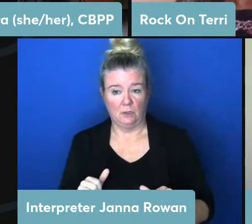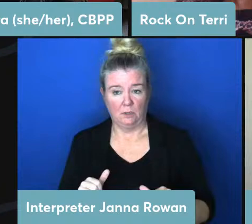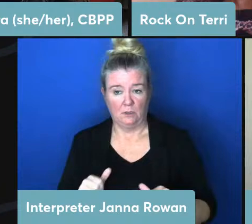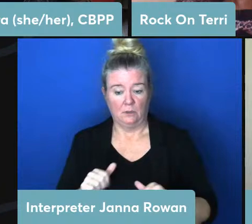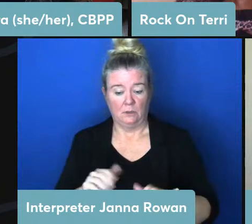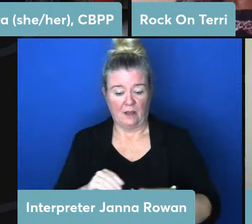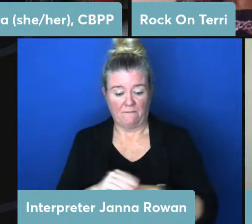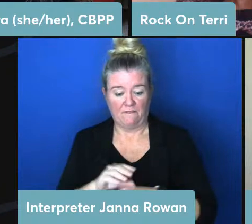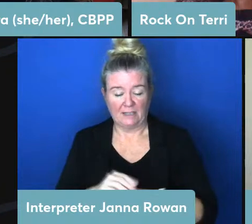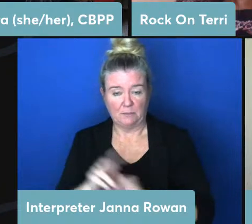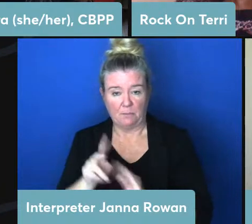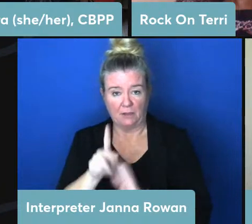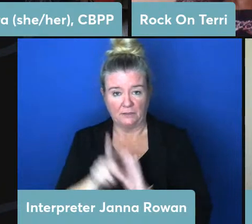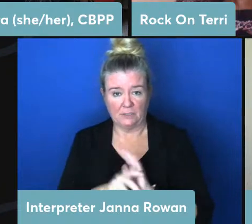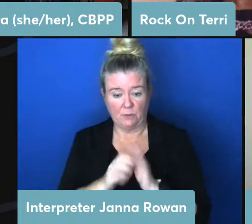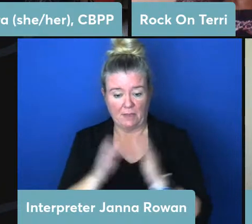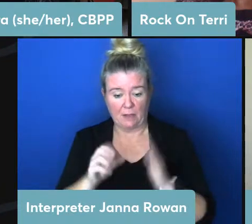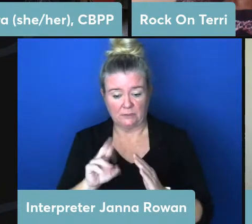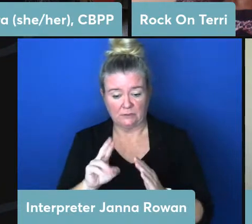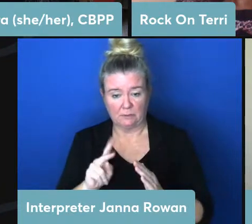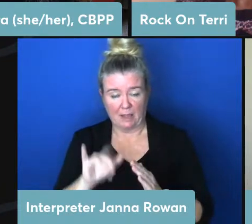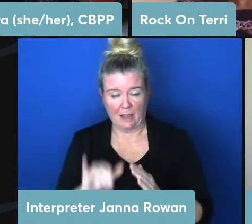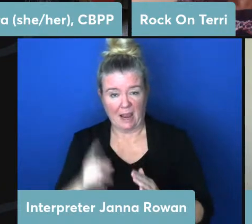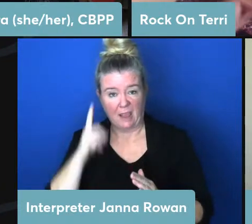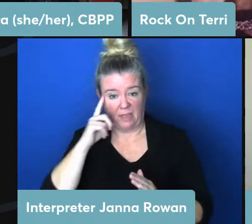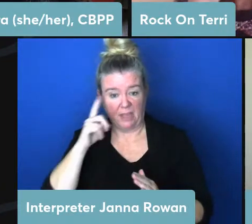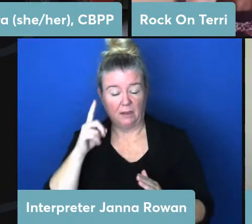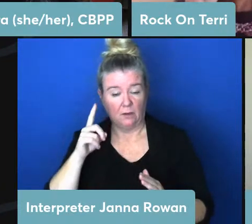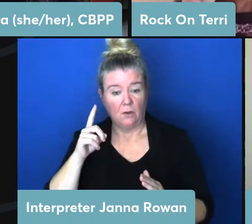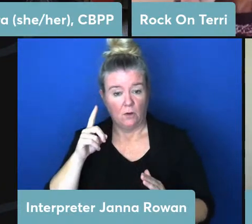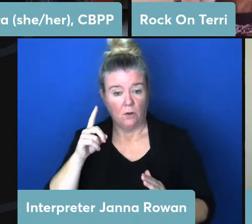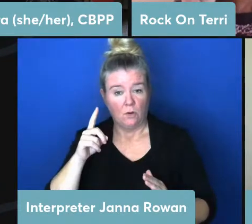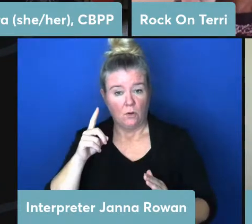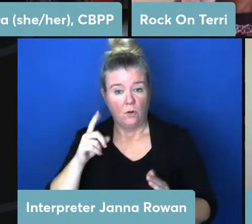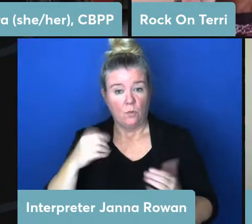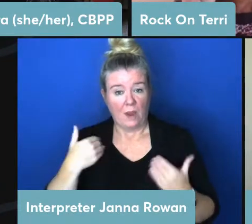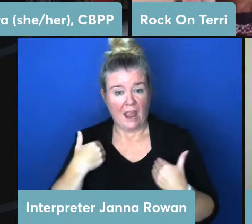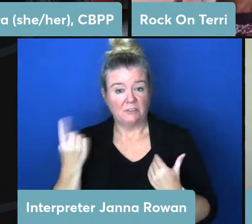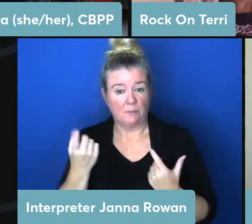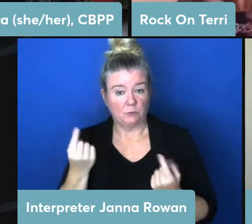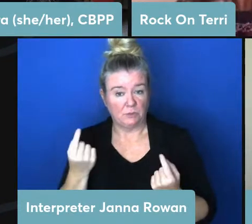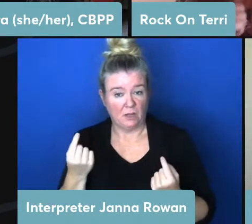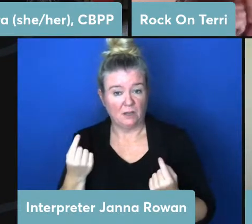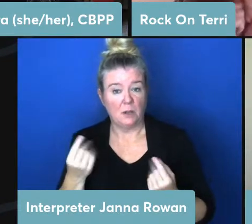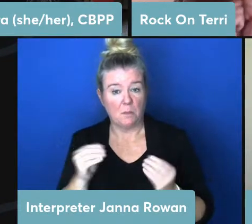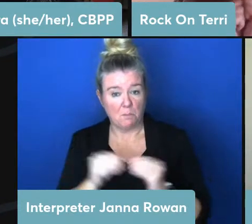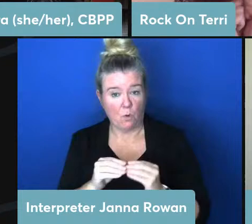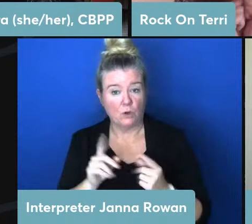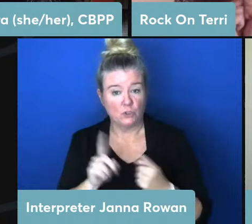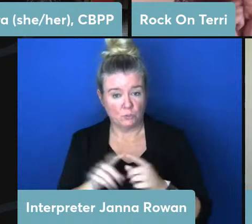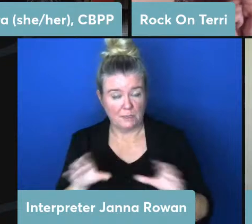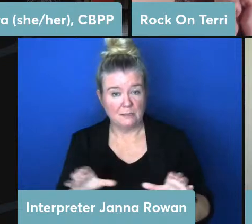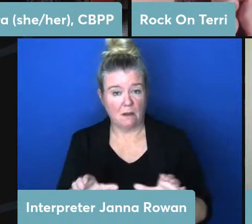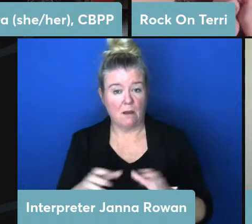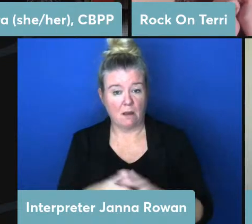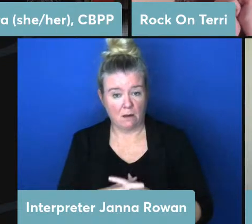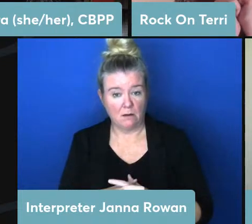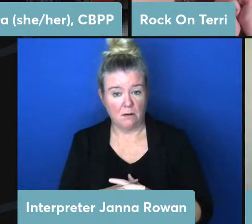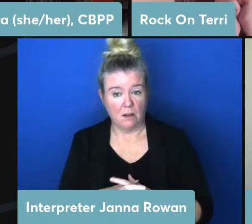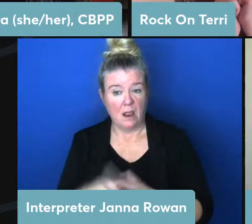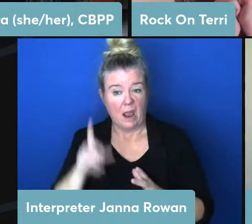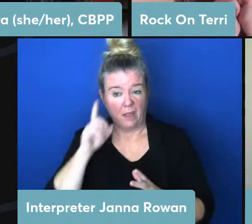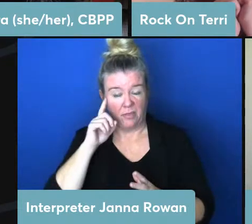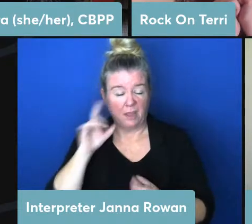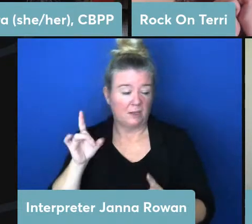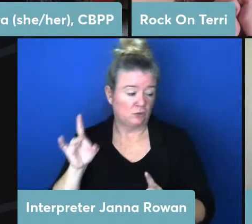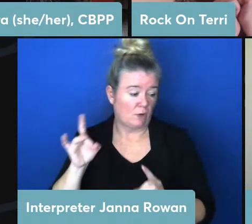policies about housing supply. I think there is some to be done and certainly more to be done. And very, I think,